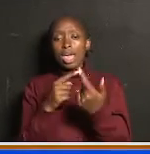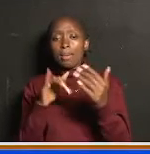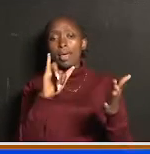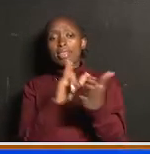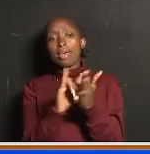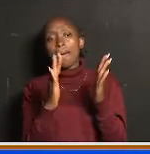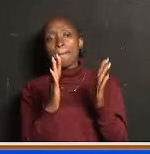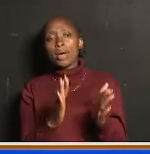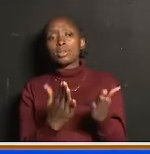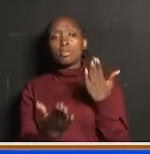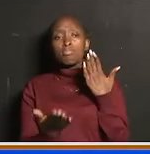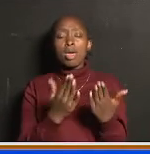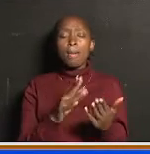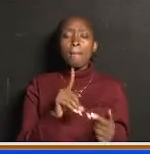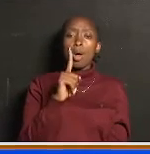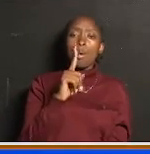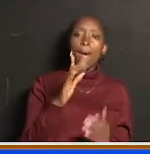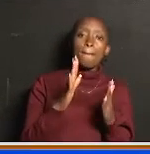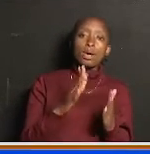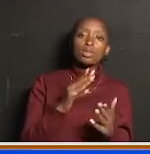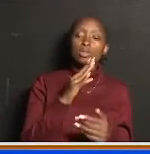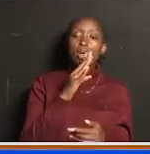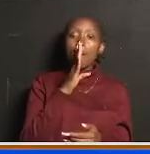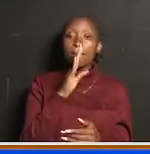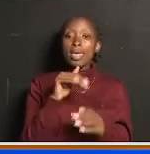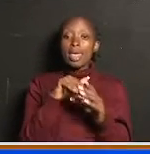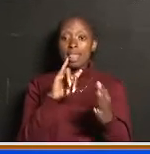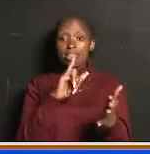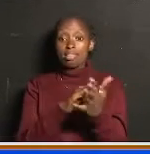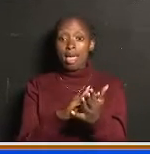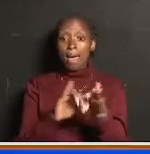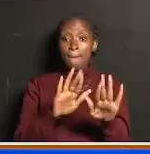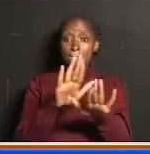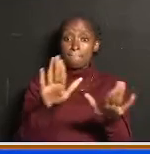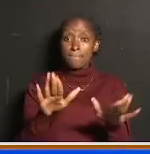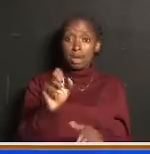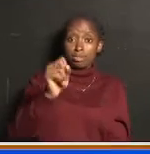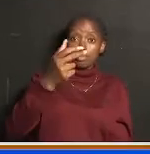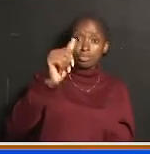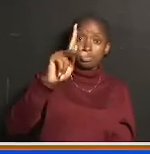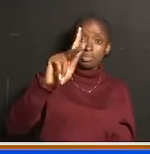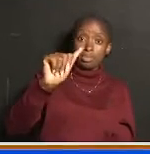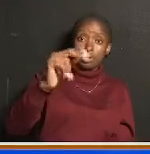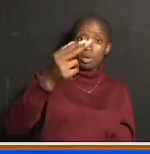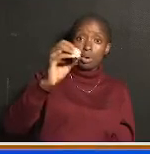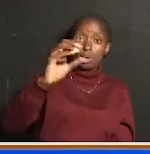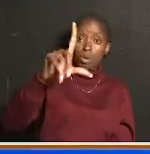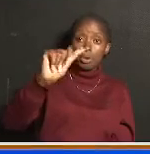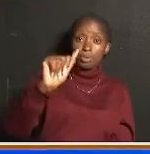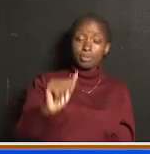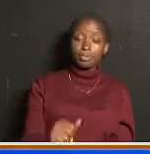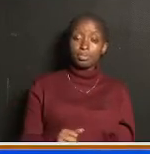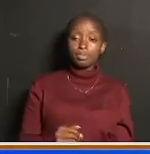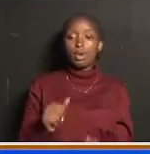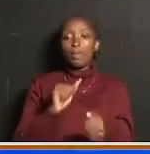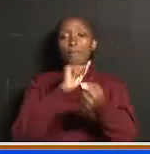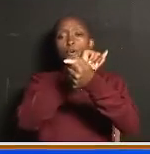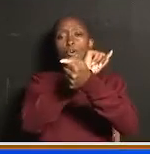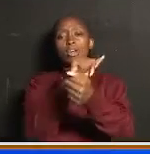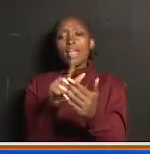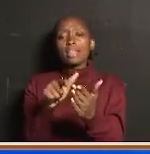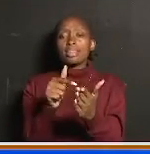one of us will be in that Shakahola today as we speak. So to protect the honorable members, to